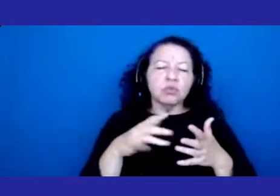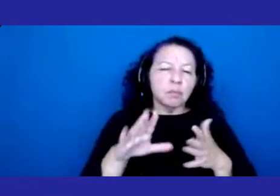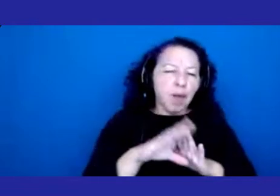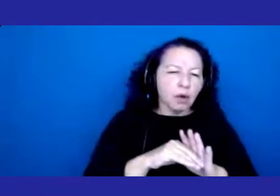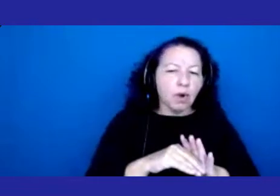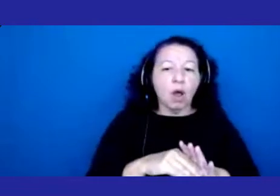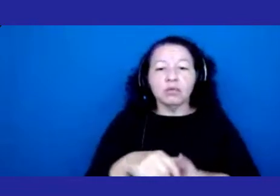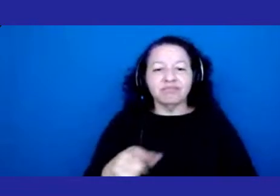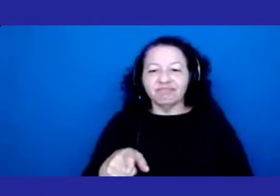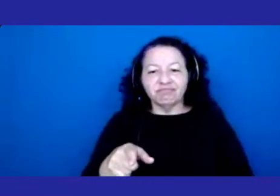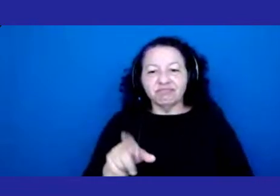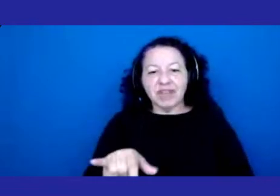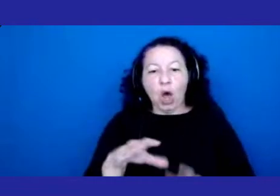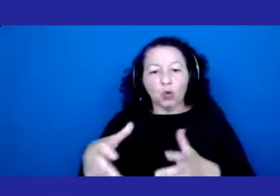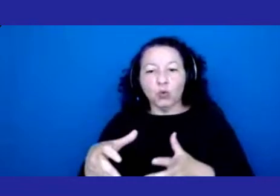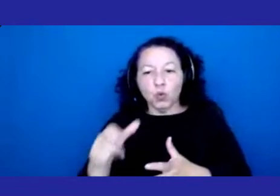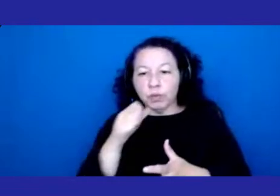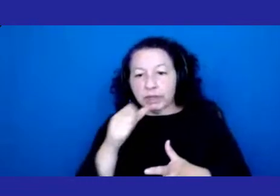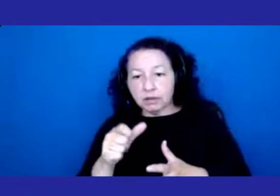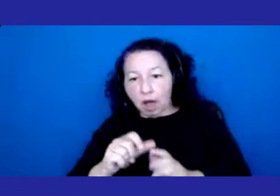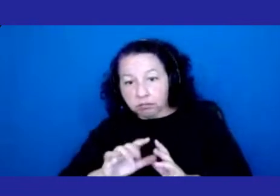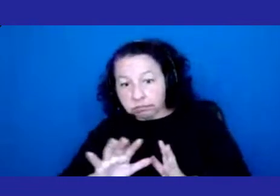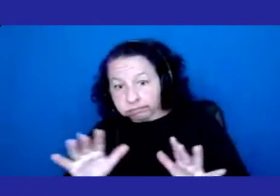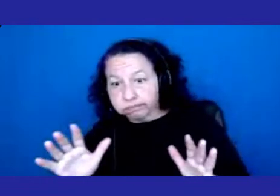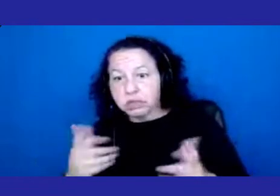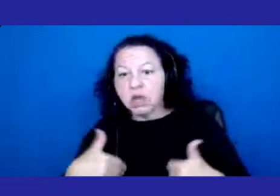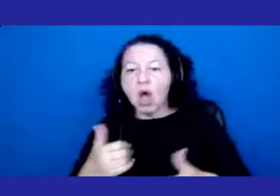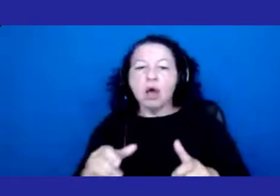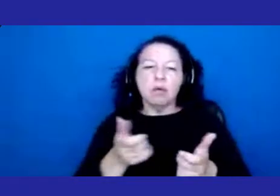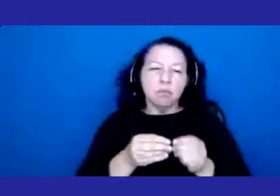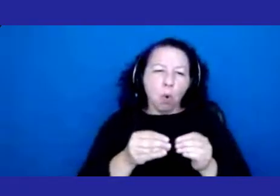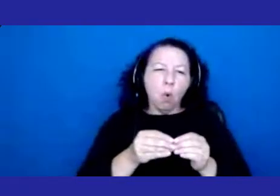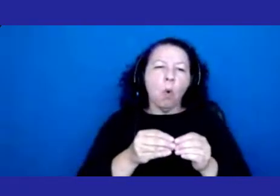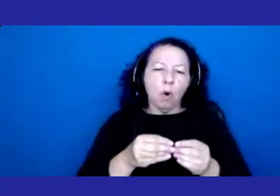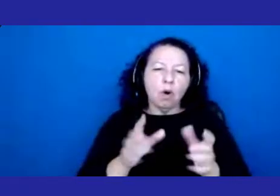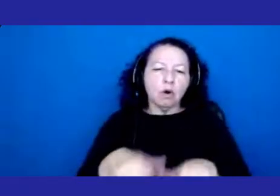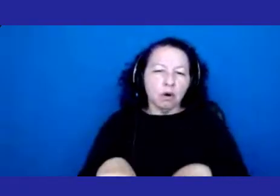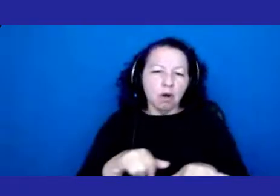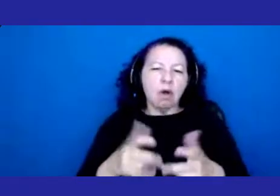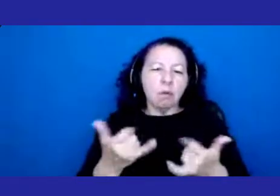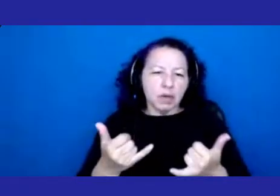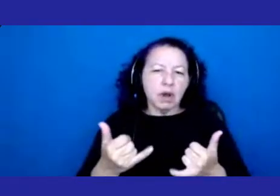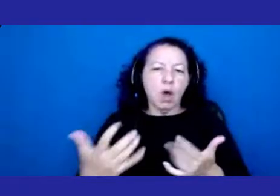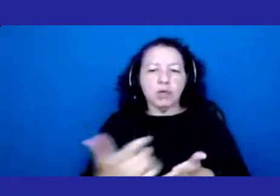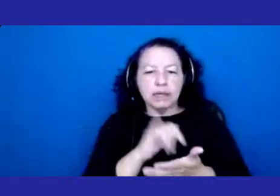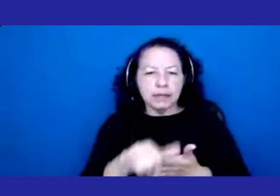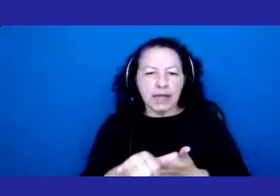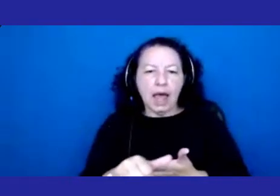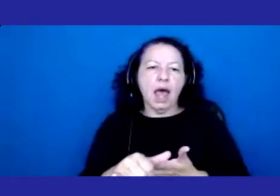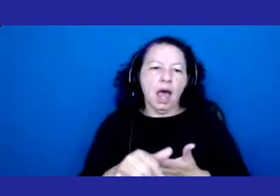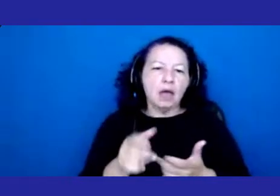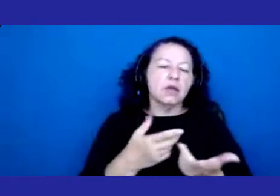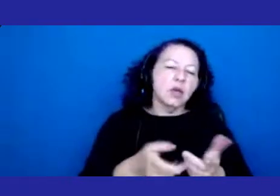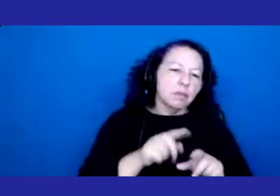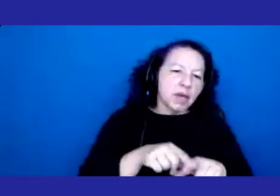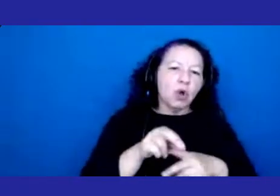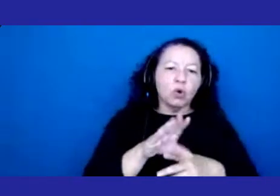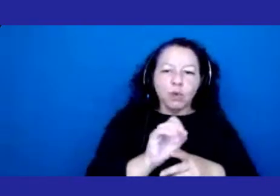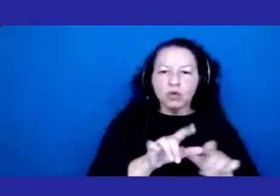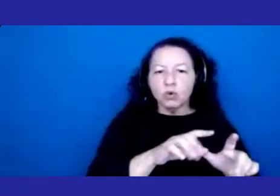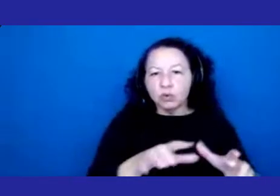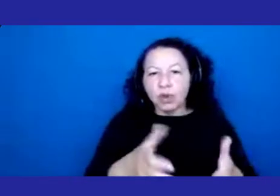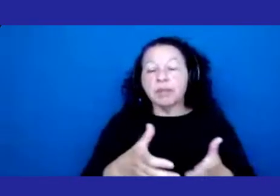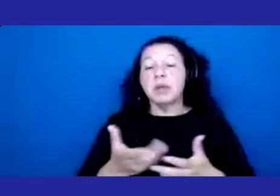it's becoming more common to collect this distinct racial grouping. And in March 2024, the U.S. Office of Management and Budget added